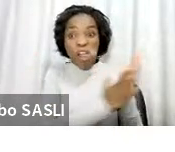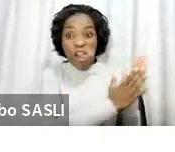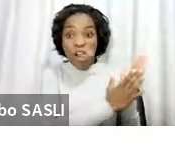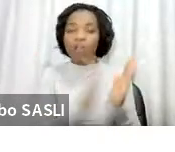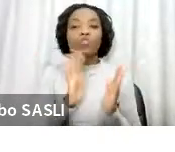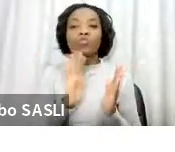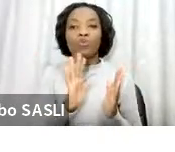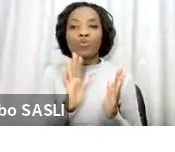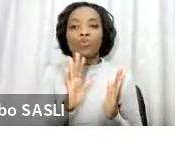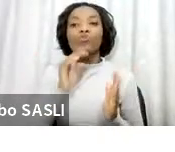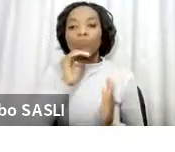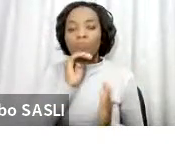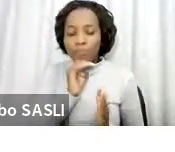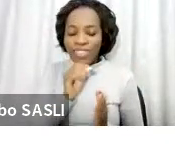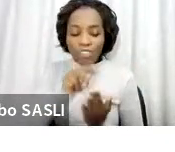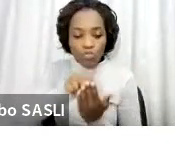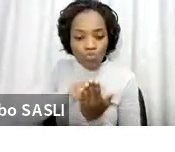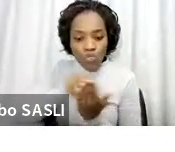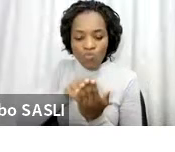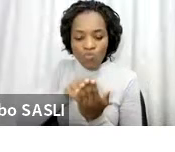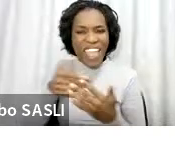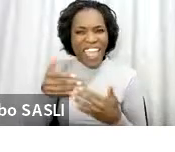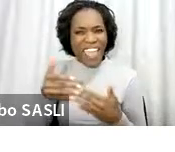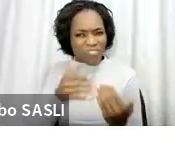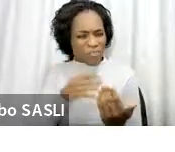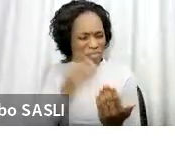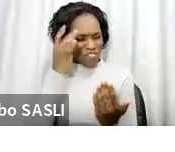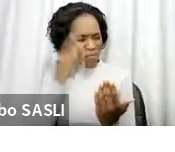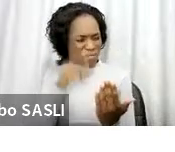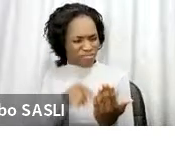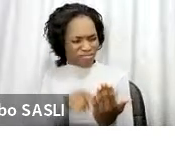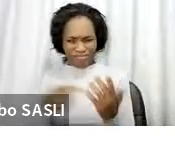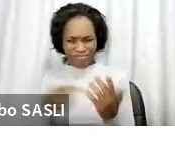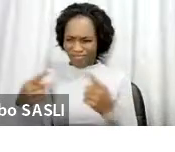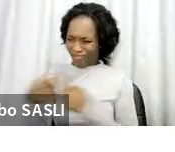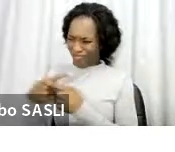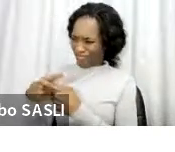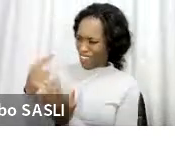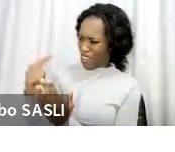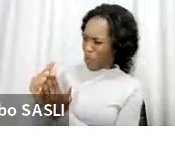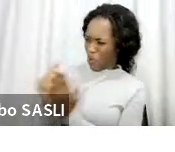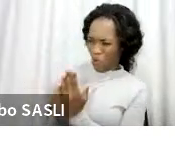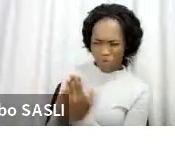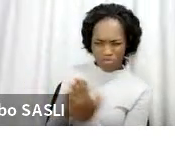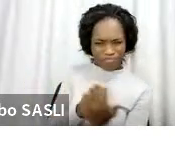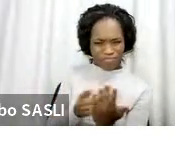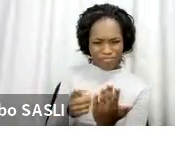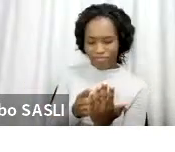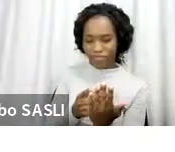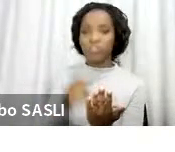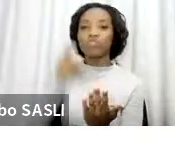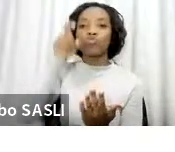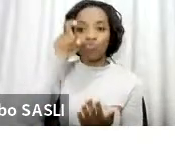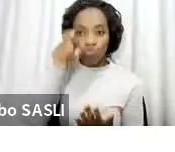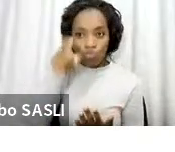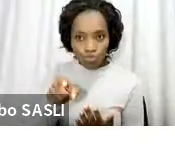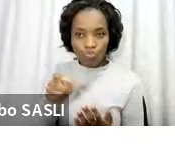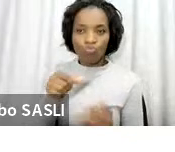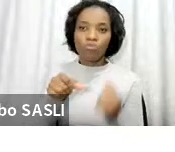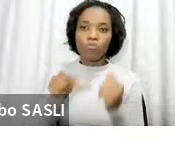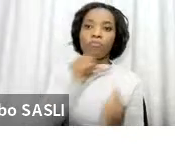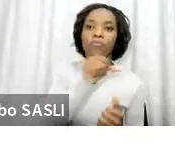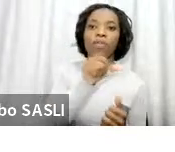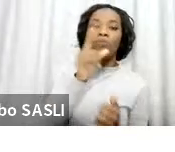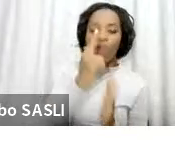doubt regarding any aspect of the information that displayed in this presentation should refer to the